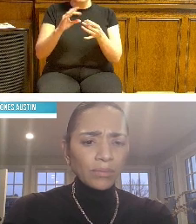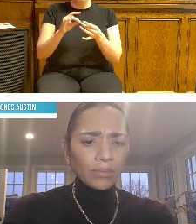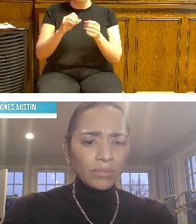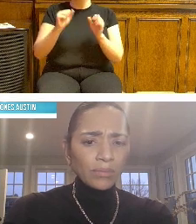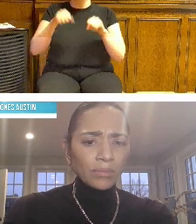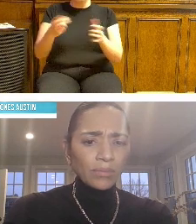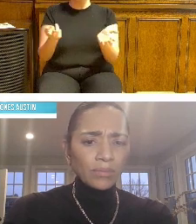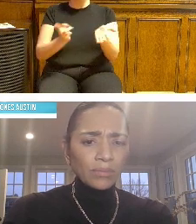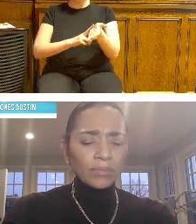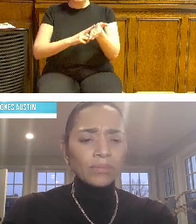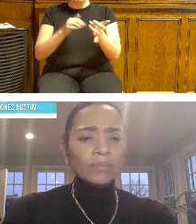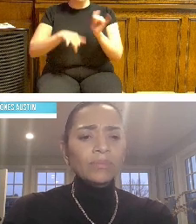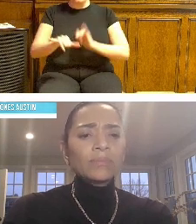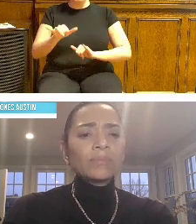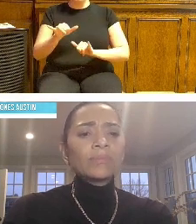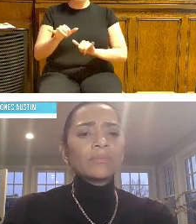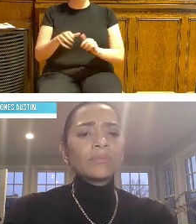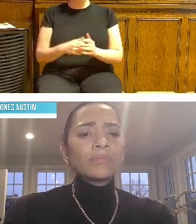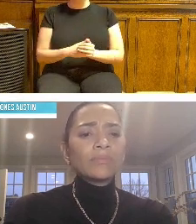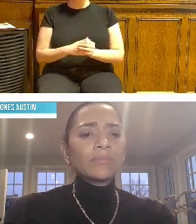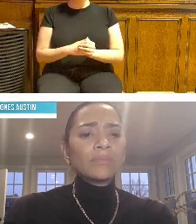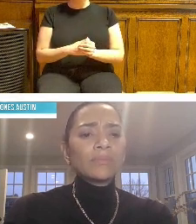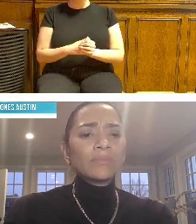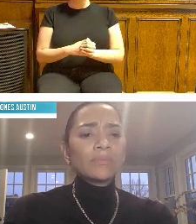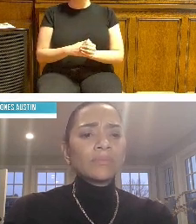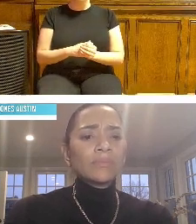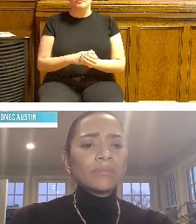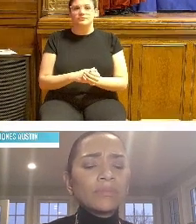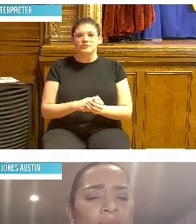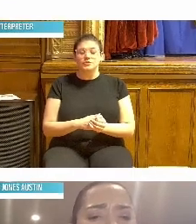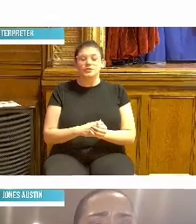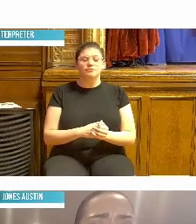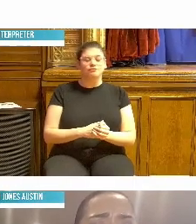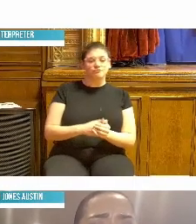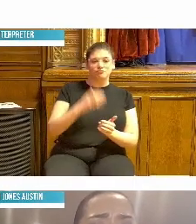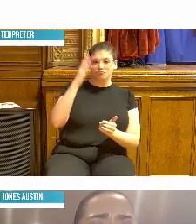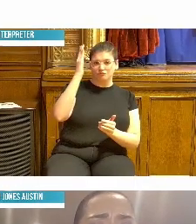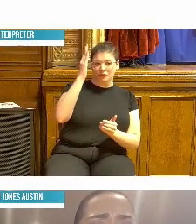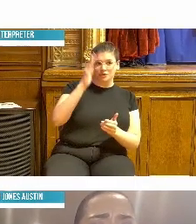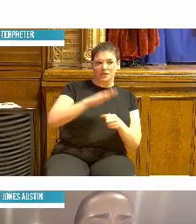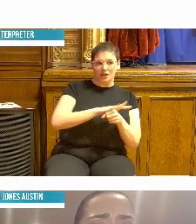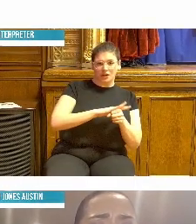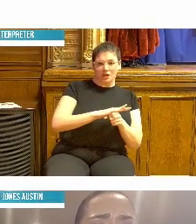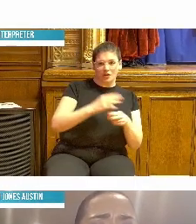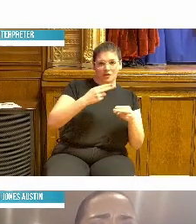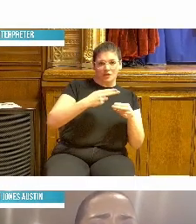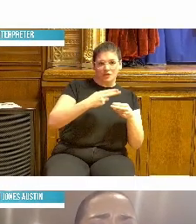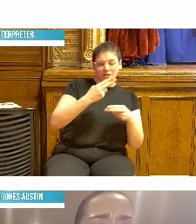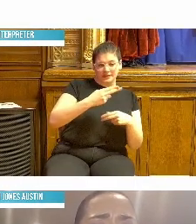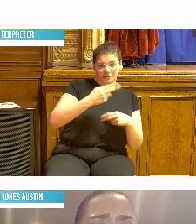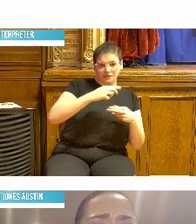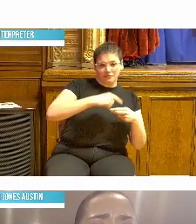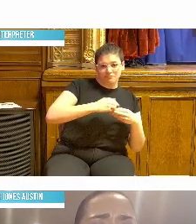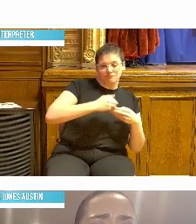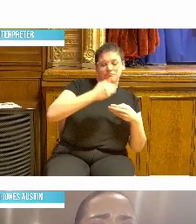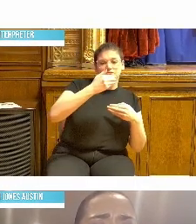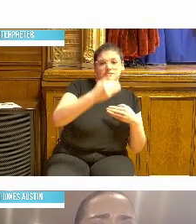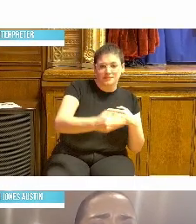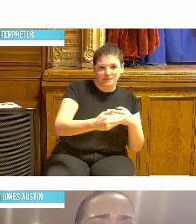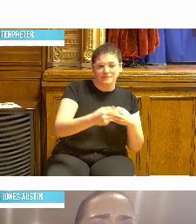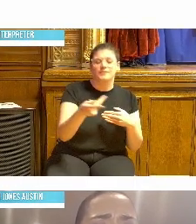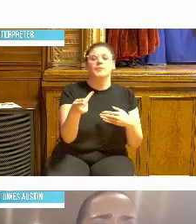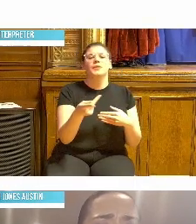sign up. Following the presentation from our local history, we will have, we invited Angelica